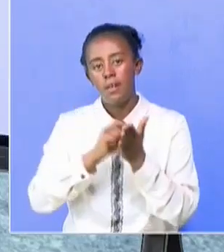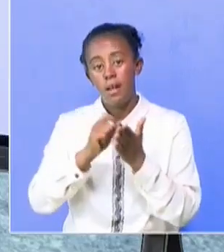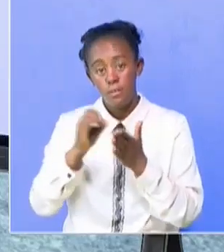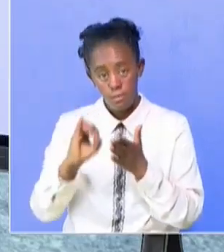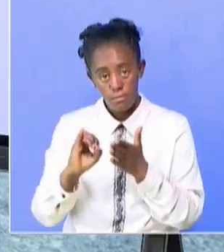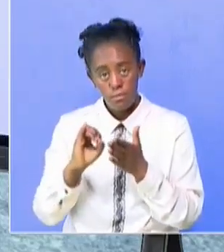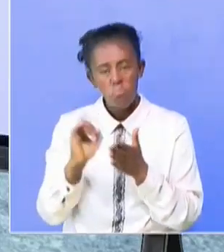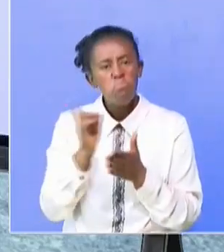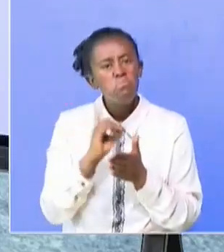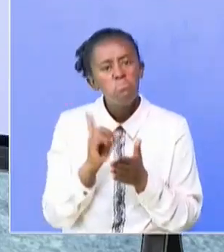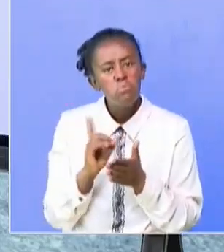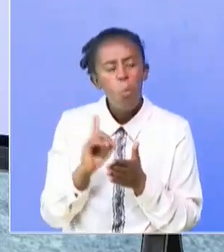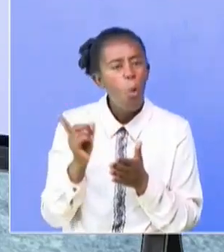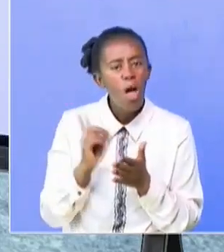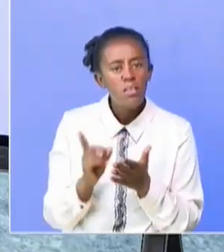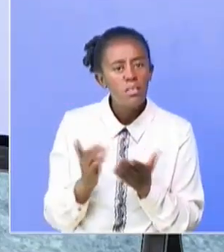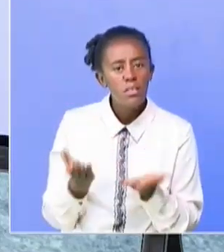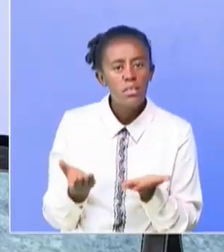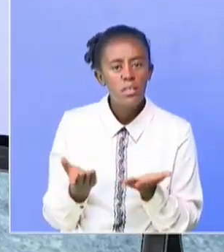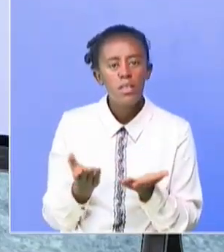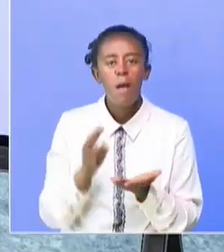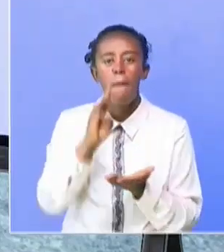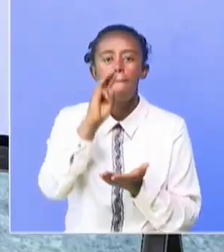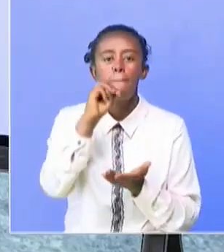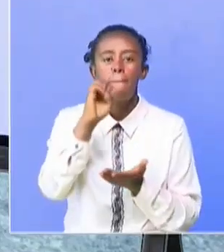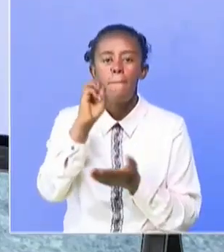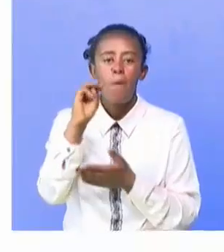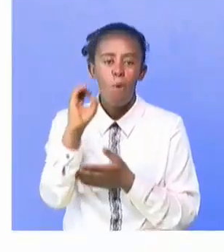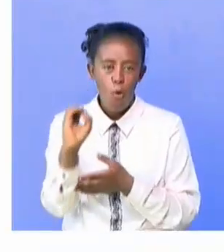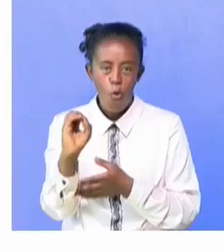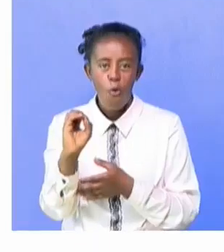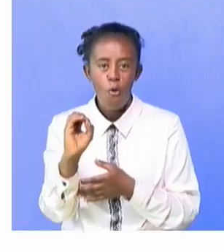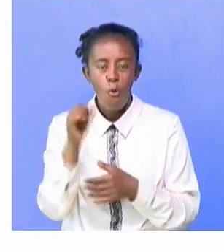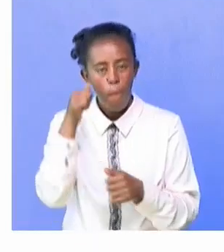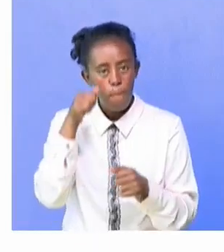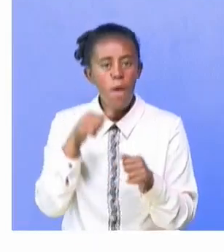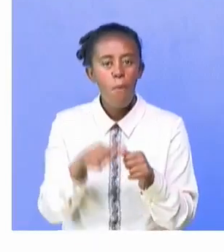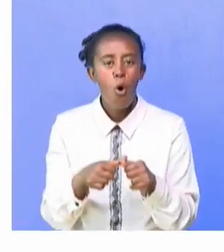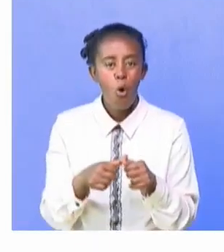Writing of what? Memo.